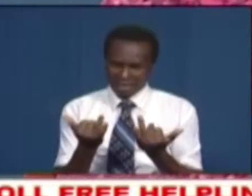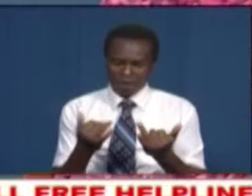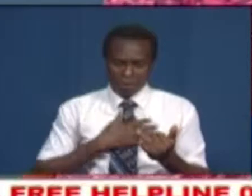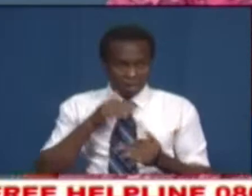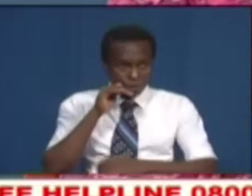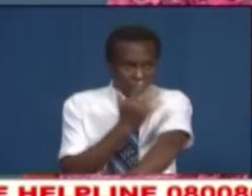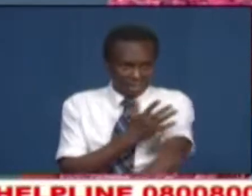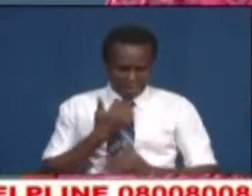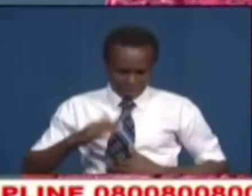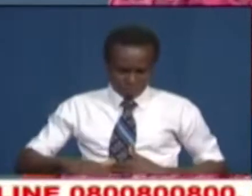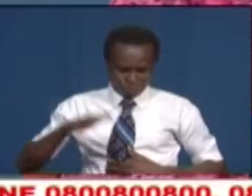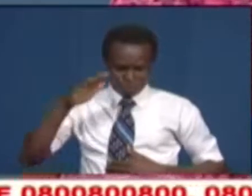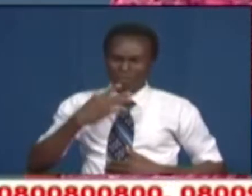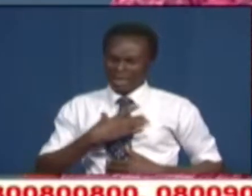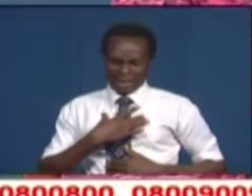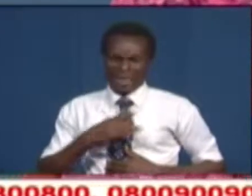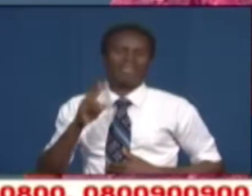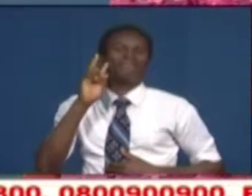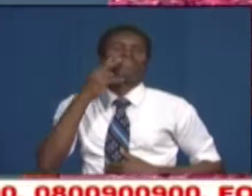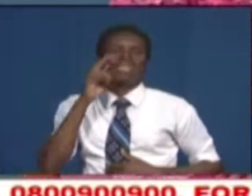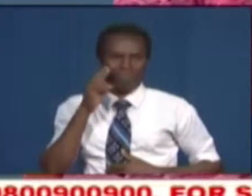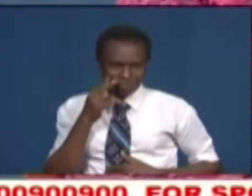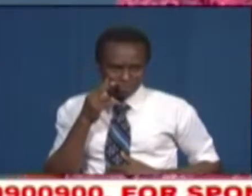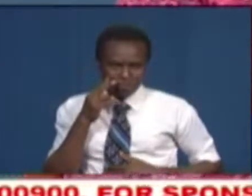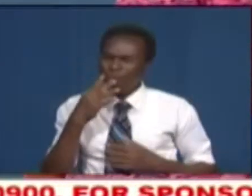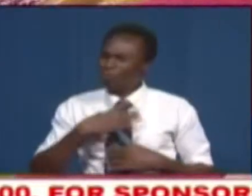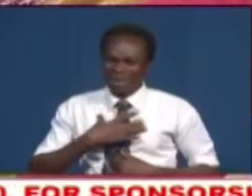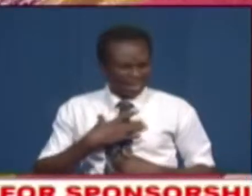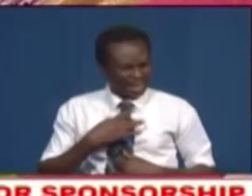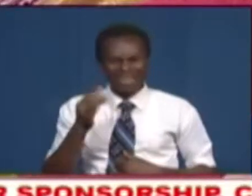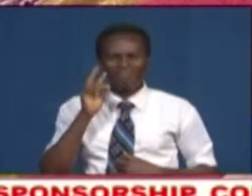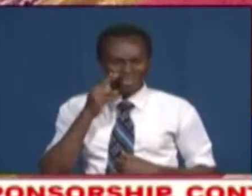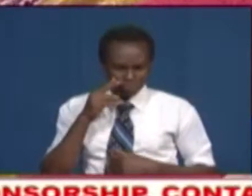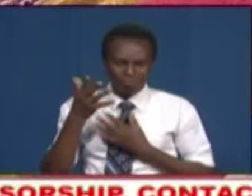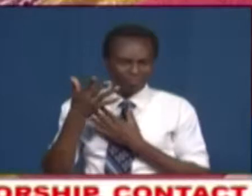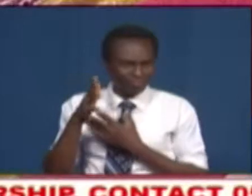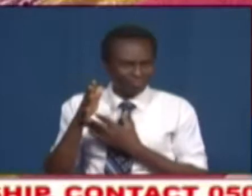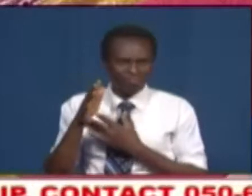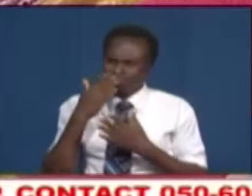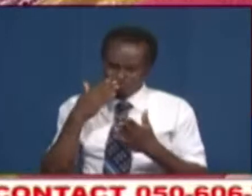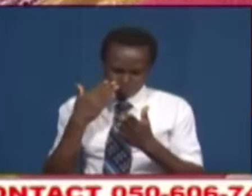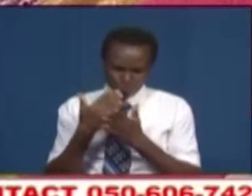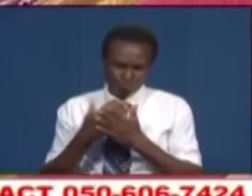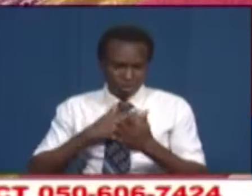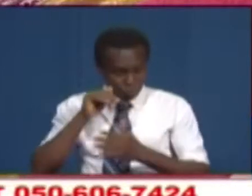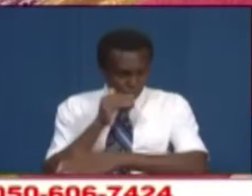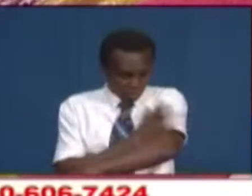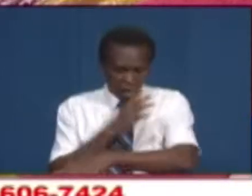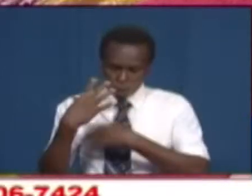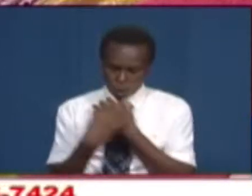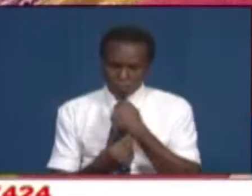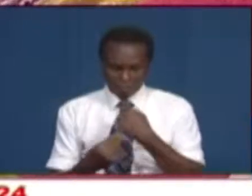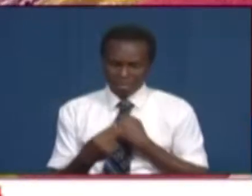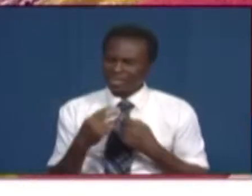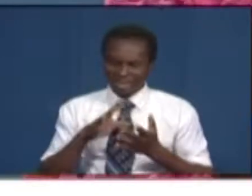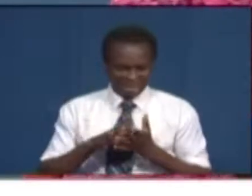know. You have to find a way of adding it, even if it is blending it and mixing it with their meals in the early stages, and then get to a